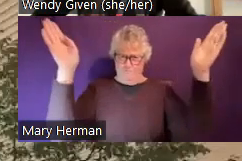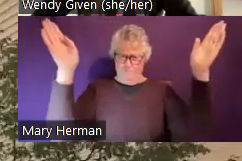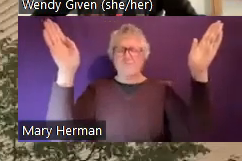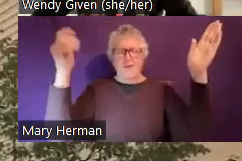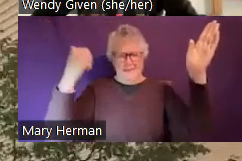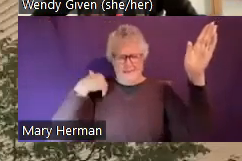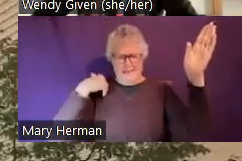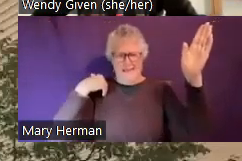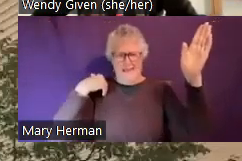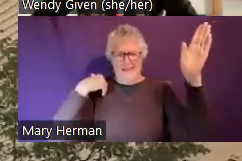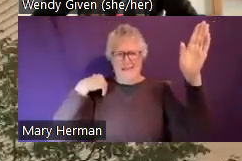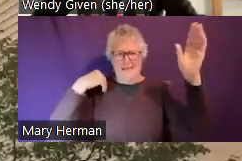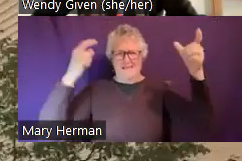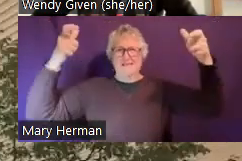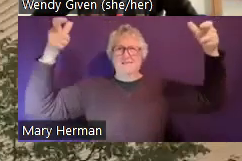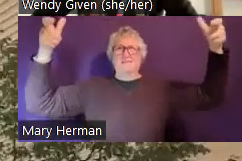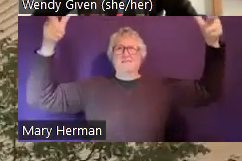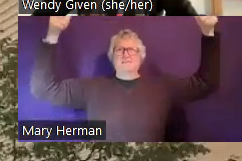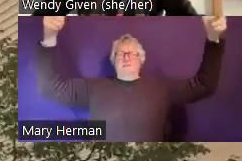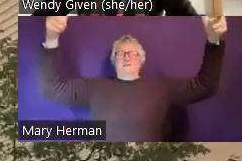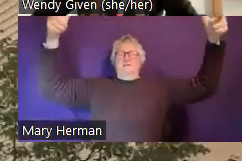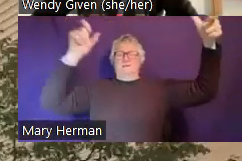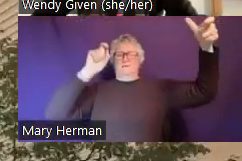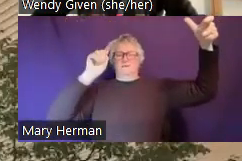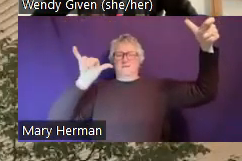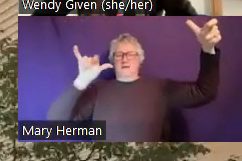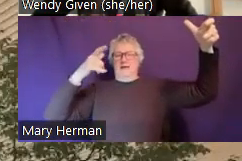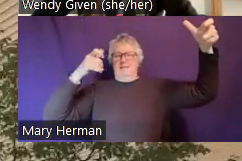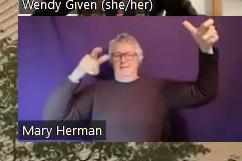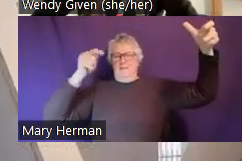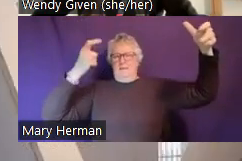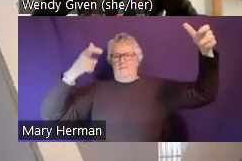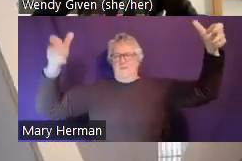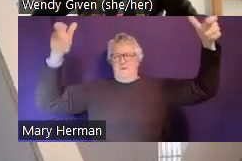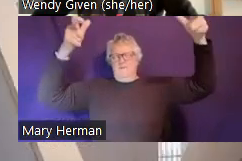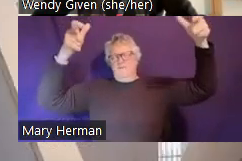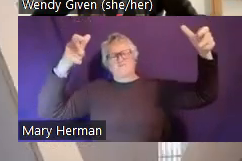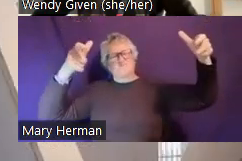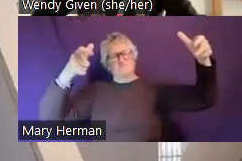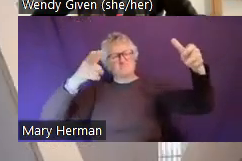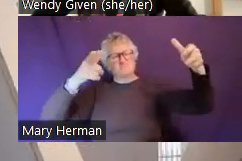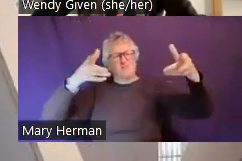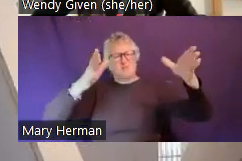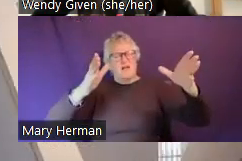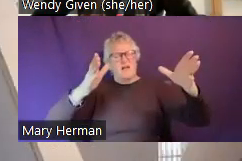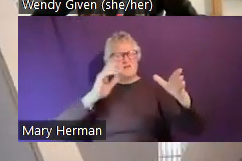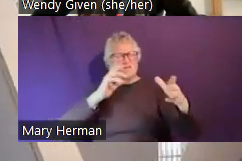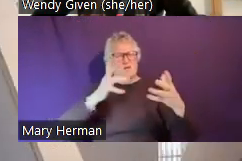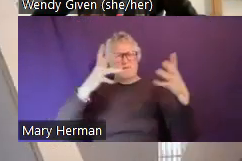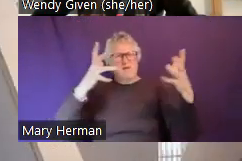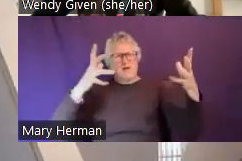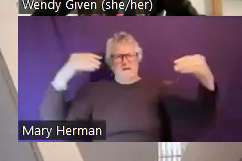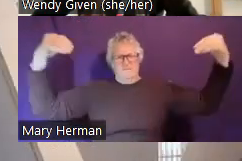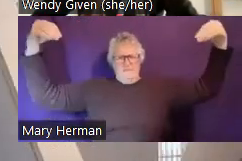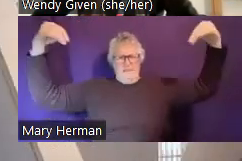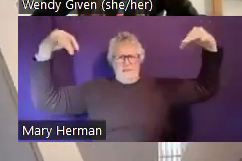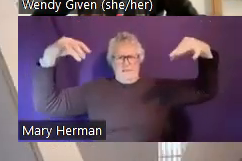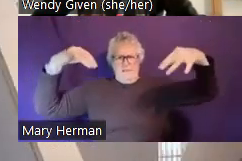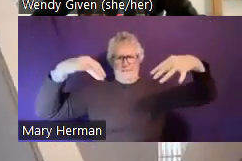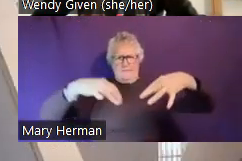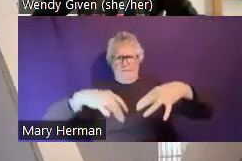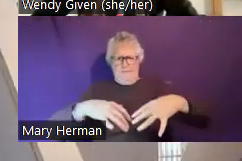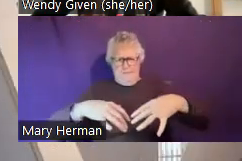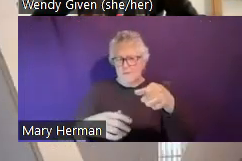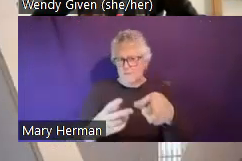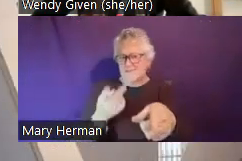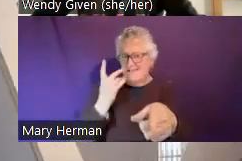Yeah, I think that's. So there will be a lot of natural light coming in. Mhm. Yeah, you can see that here, what Kristen's